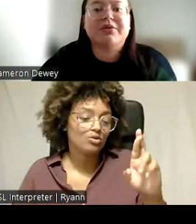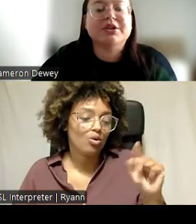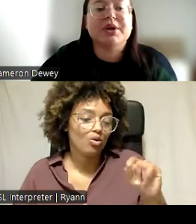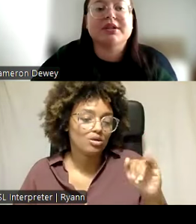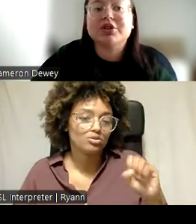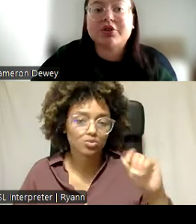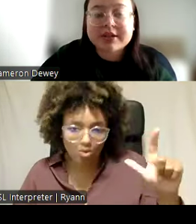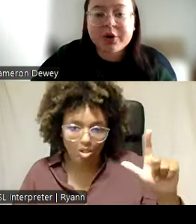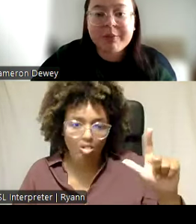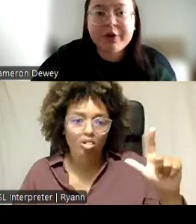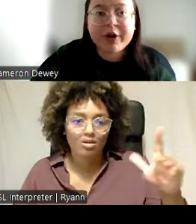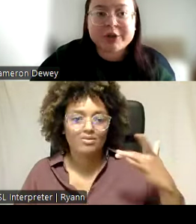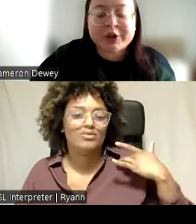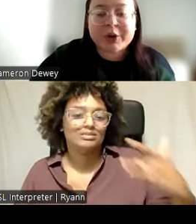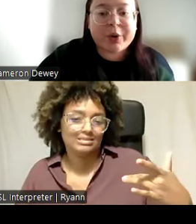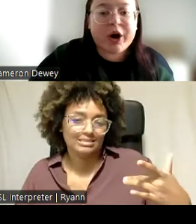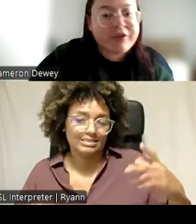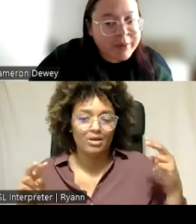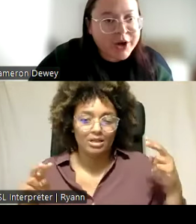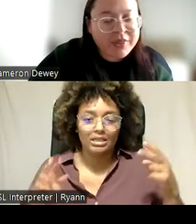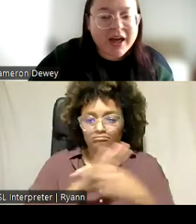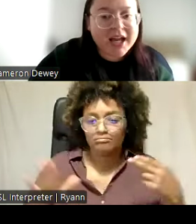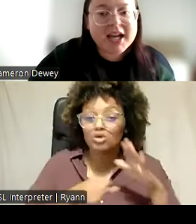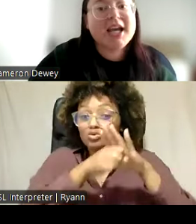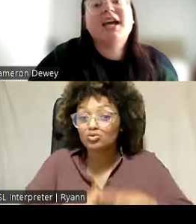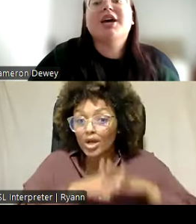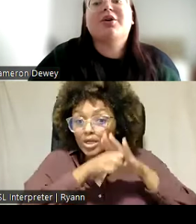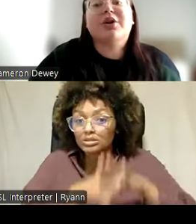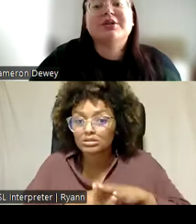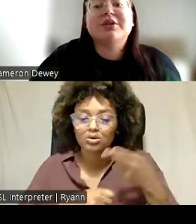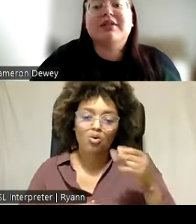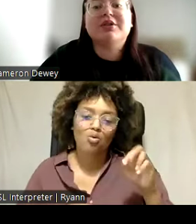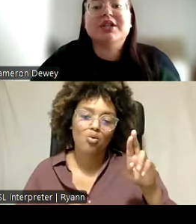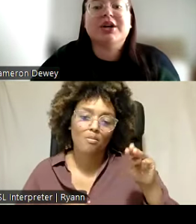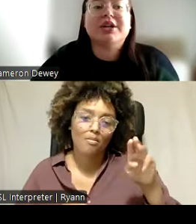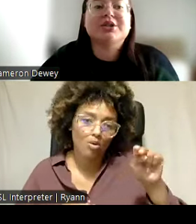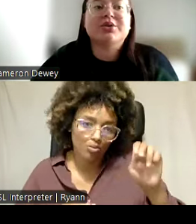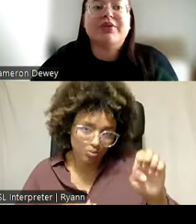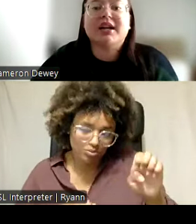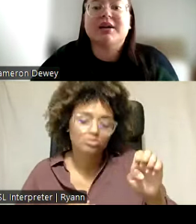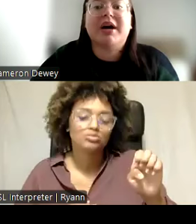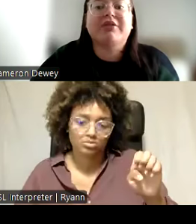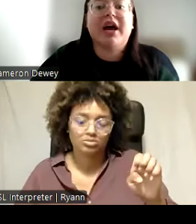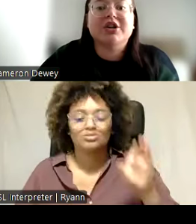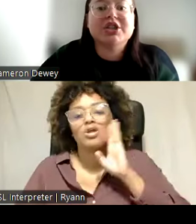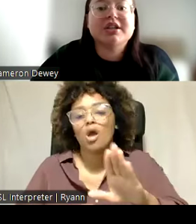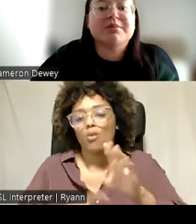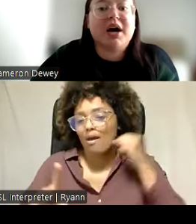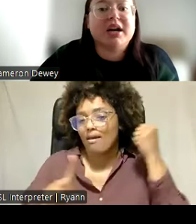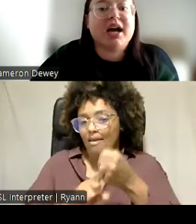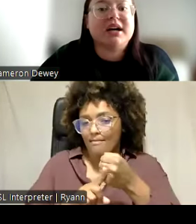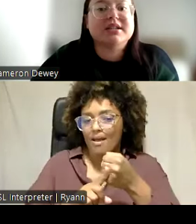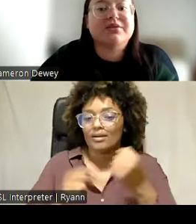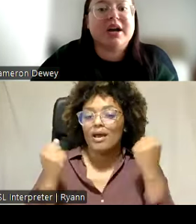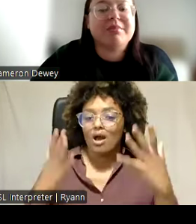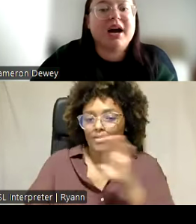typically referred to as a stress hormone. I'm sure we're all familiar with that. Cortisol levels are going to affect the amount of energy that the